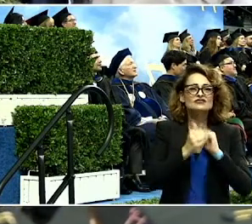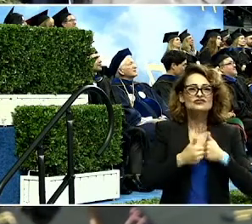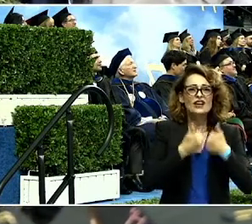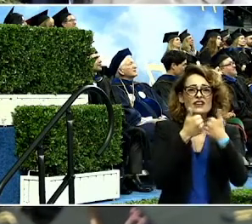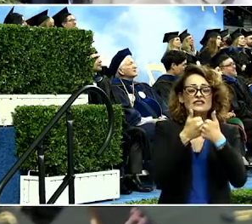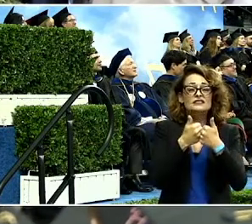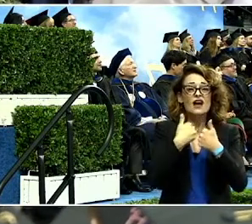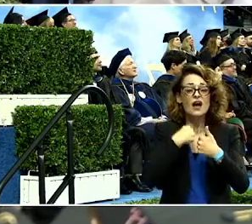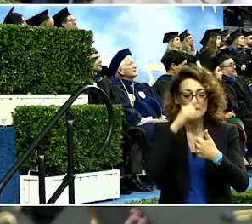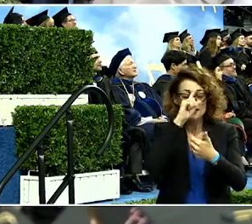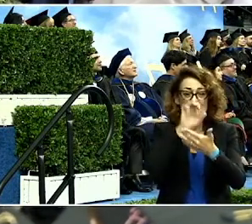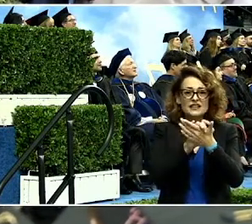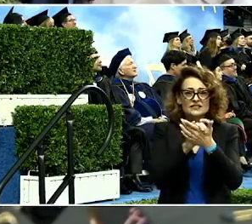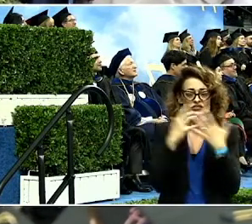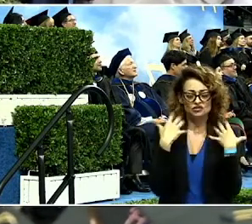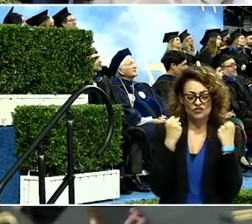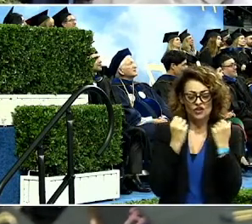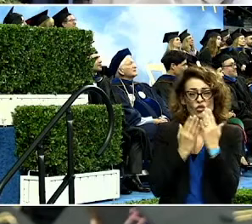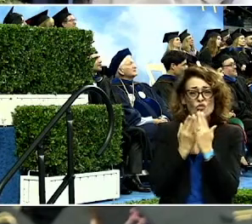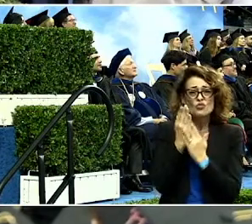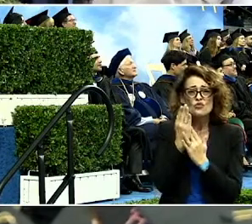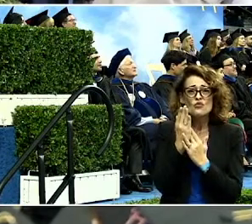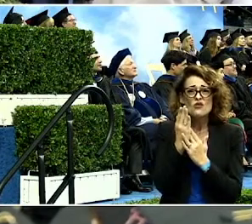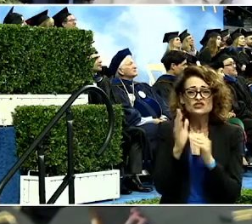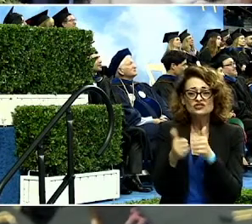strength through diversity and sisterhood.